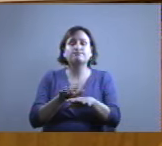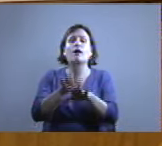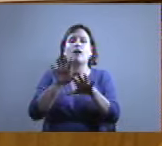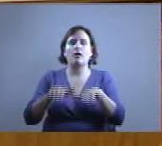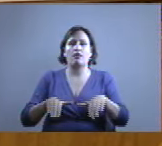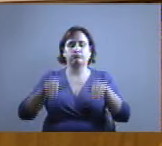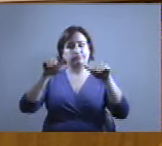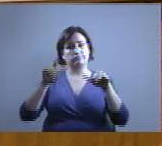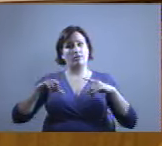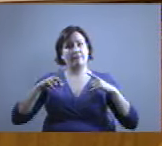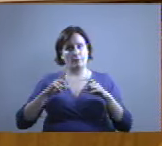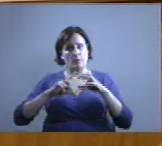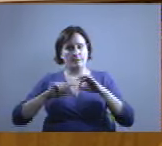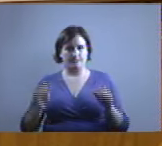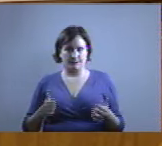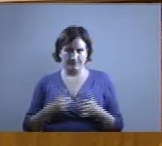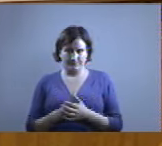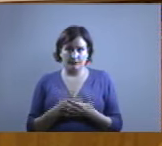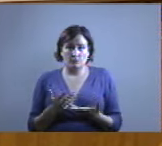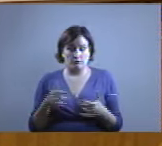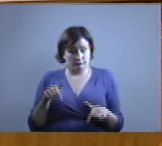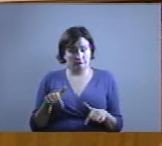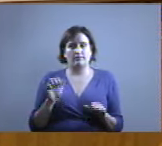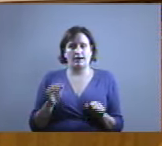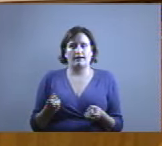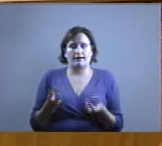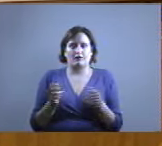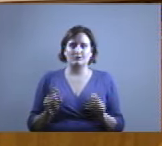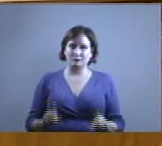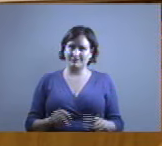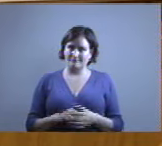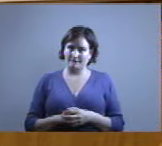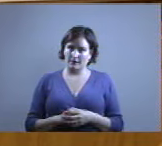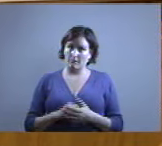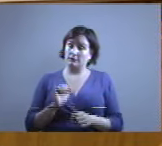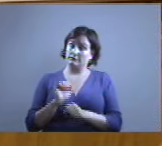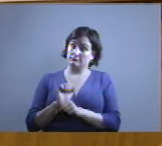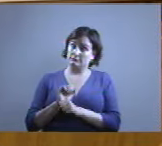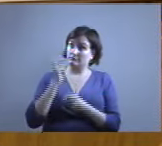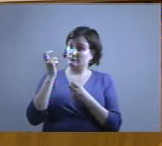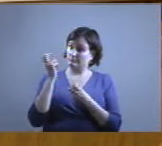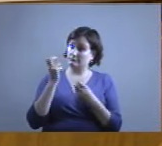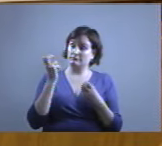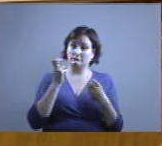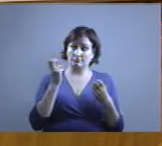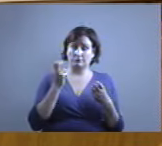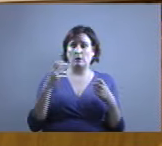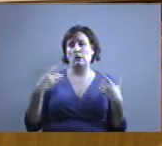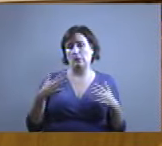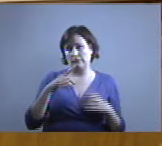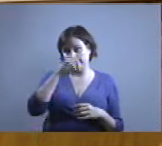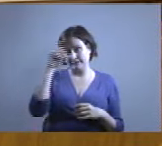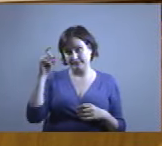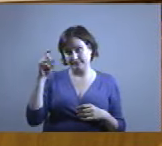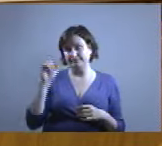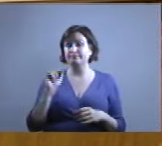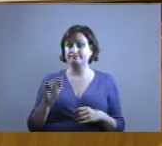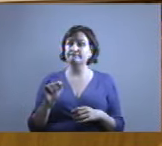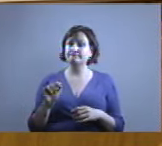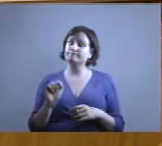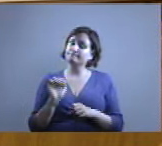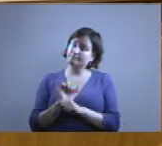we all know, offers an opportunity to do just that. But finding a job is about more than economics. It is a way to